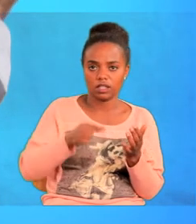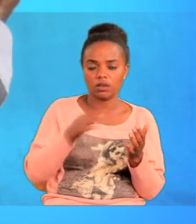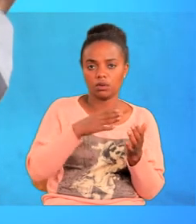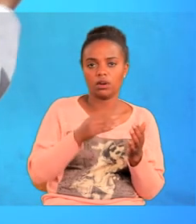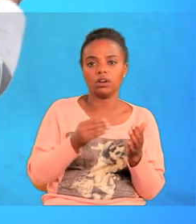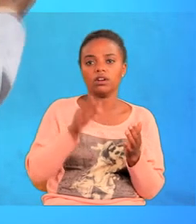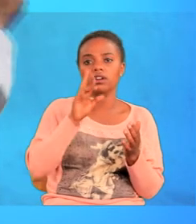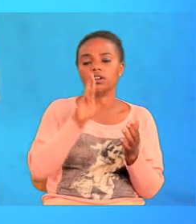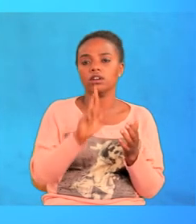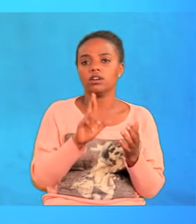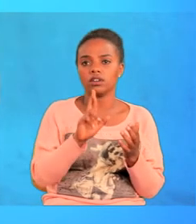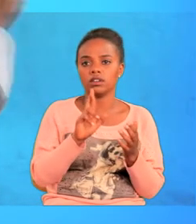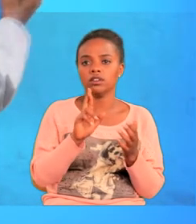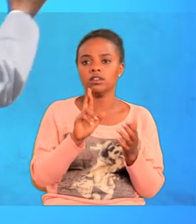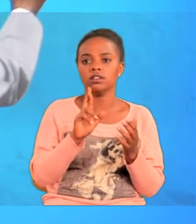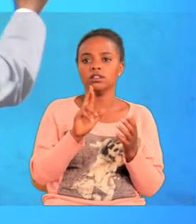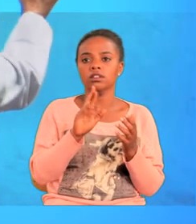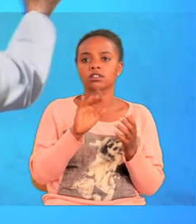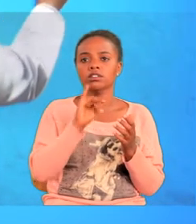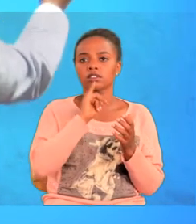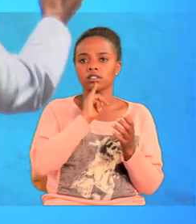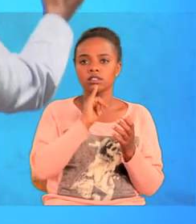R